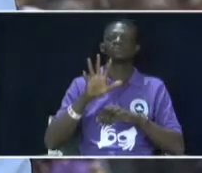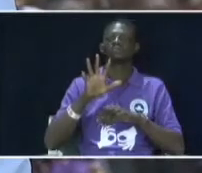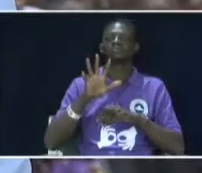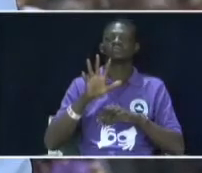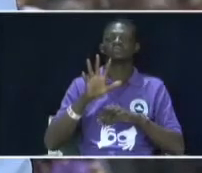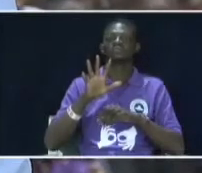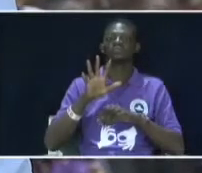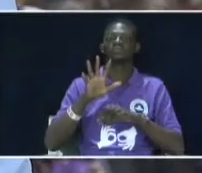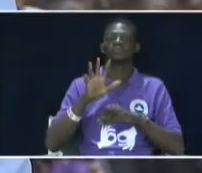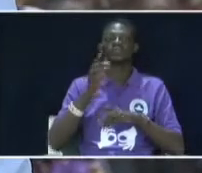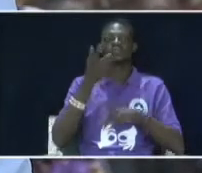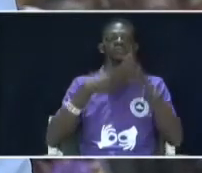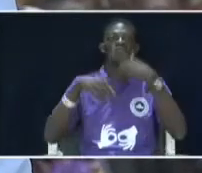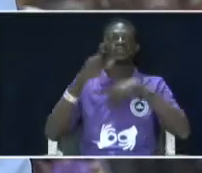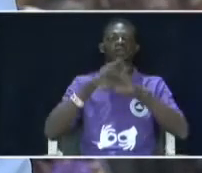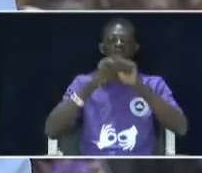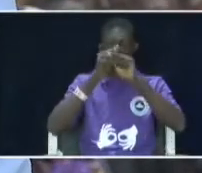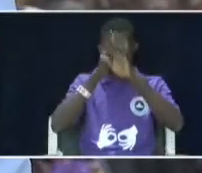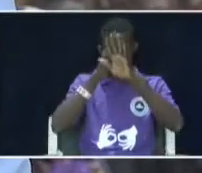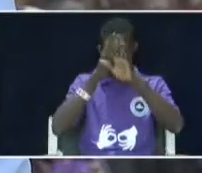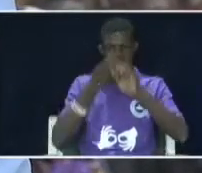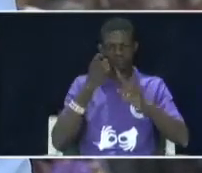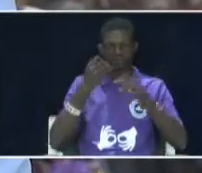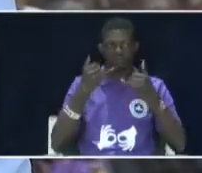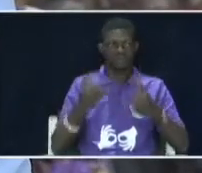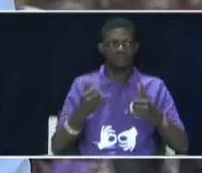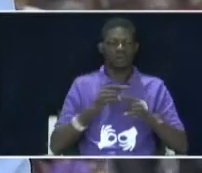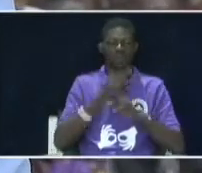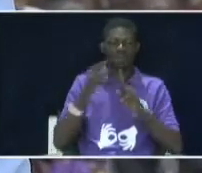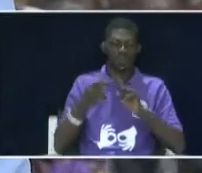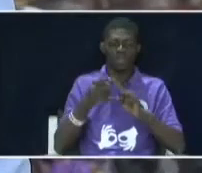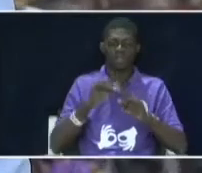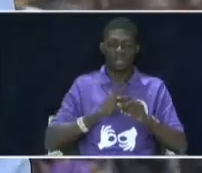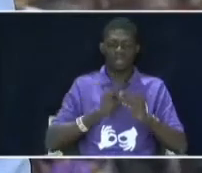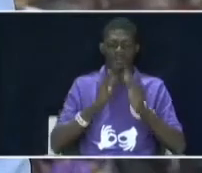five. I want to say, Father, from now, when I pray,